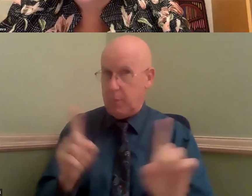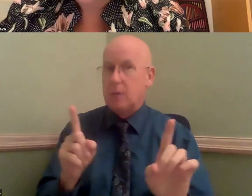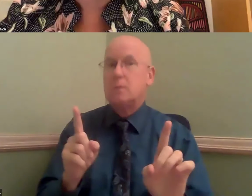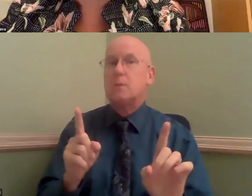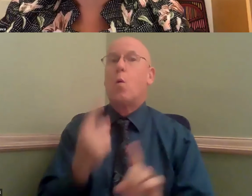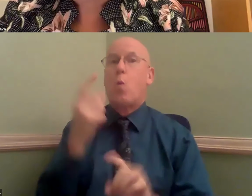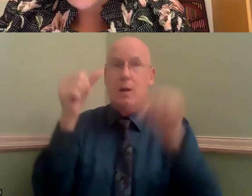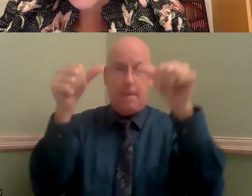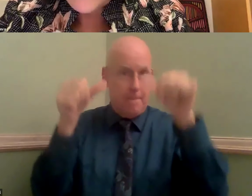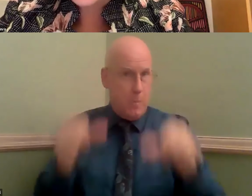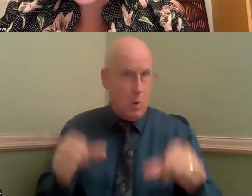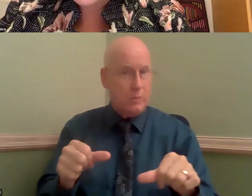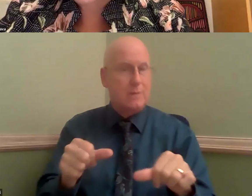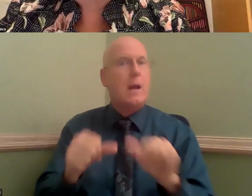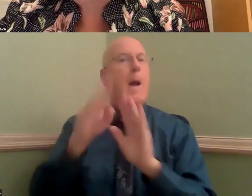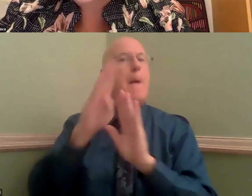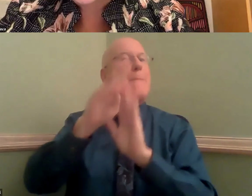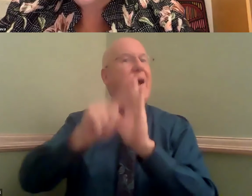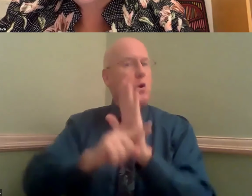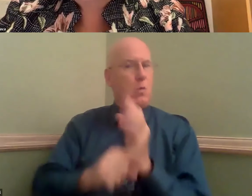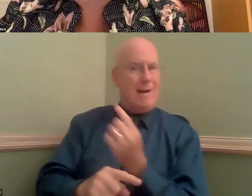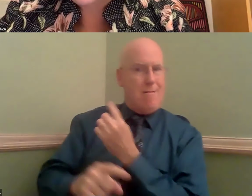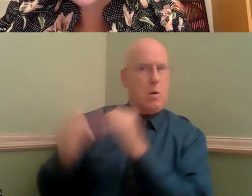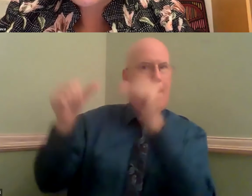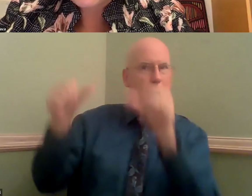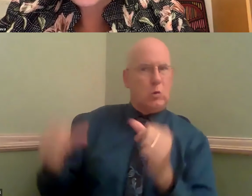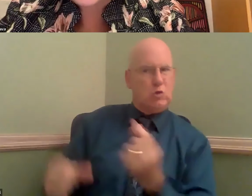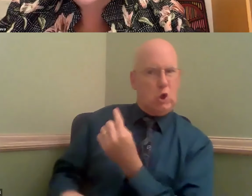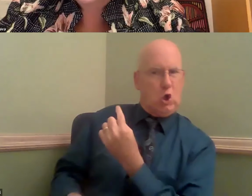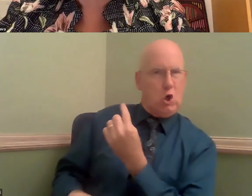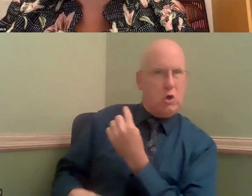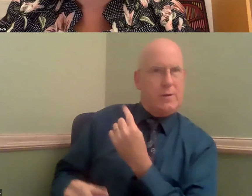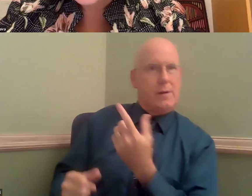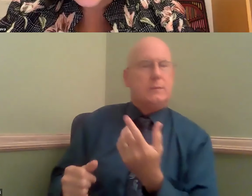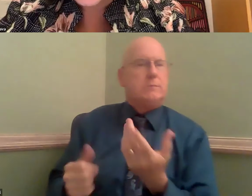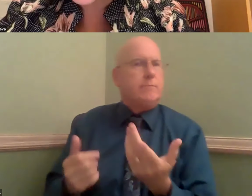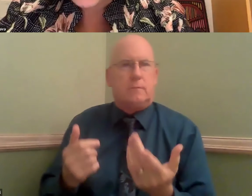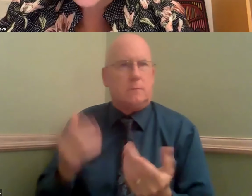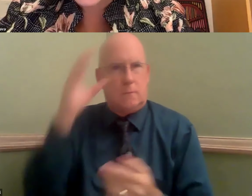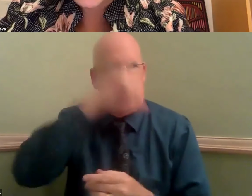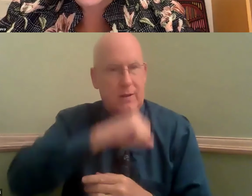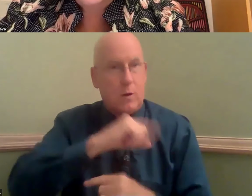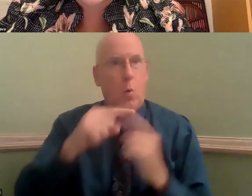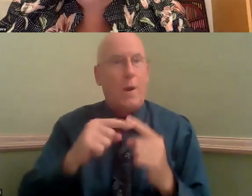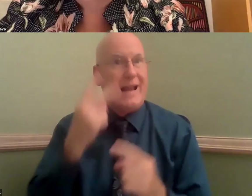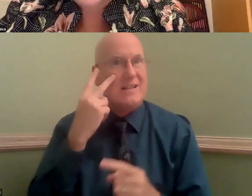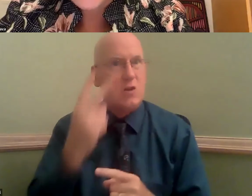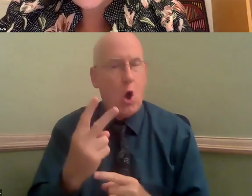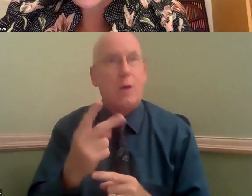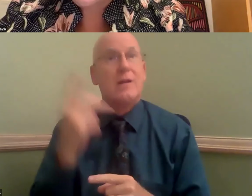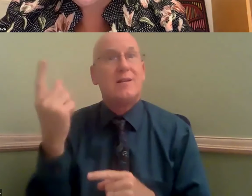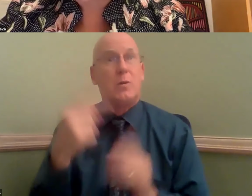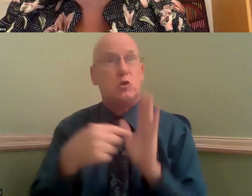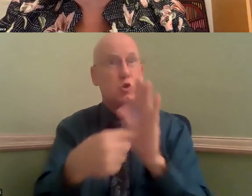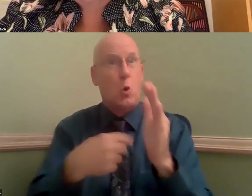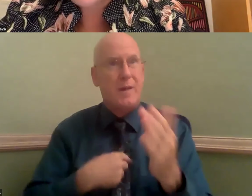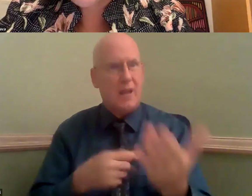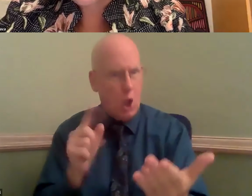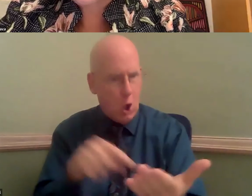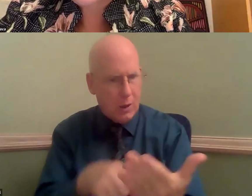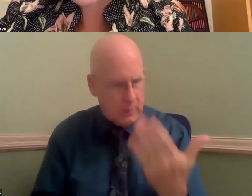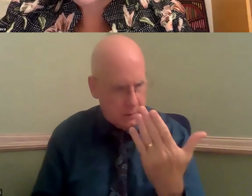post that in the background had a poster inadvertently posted. As soon as it was brought to my attention, having no idea that it